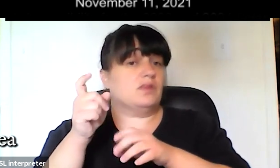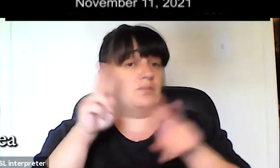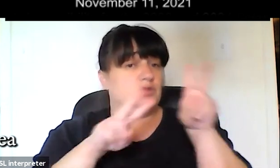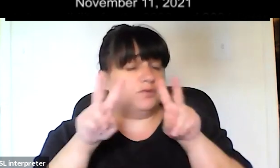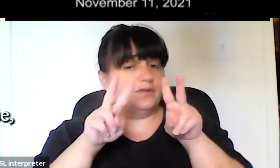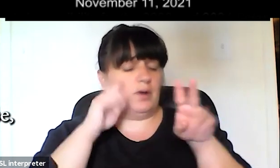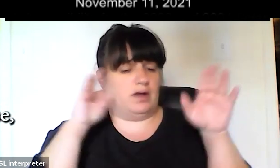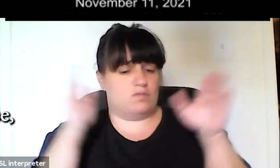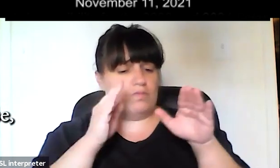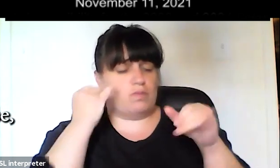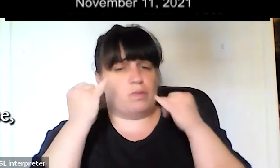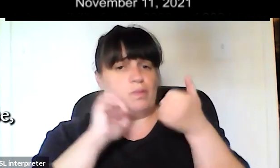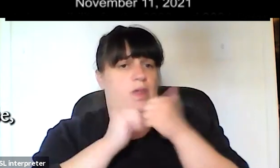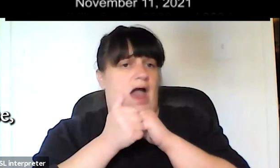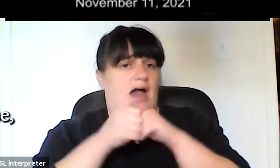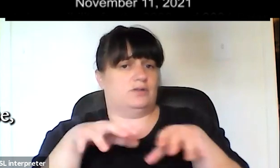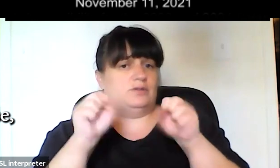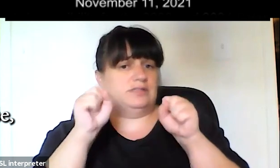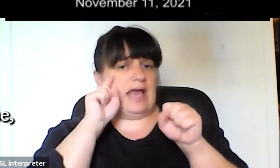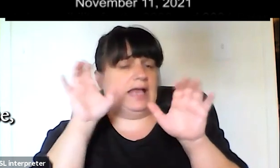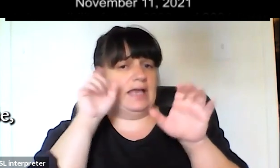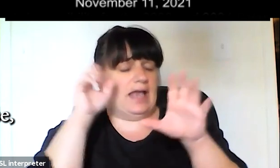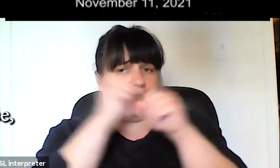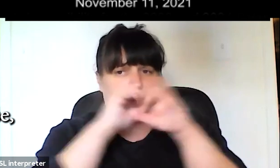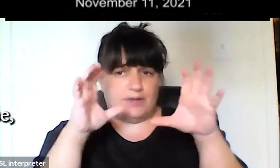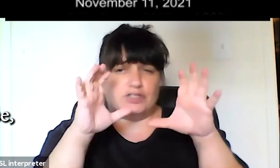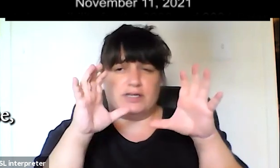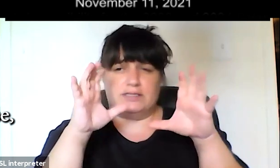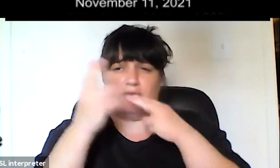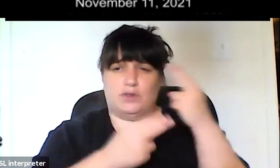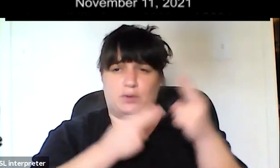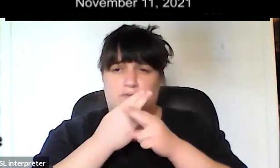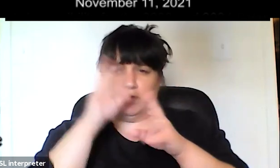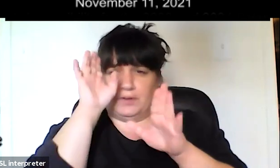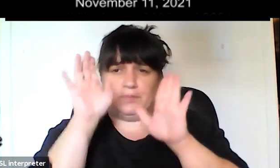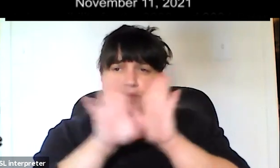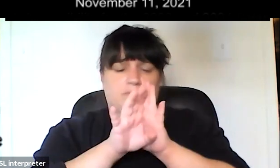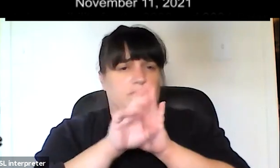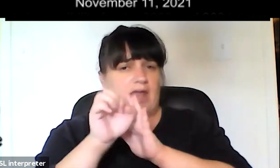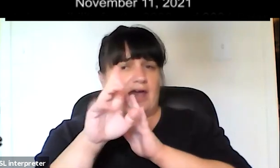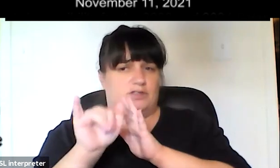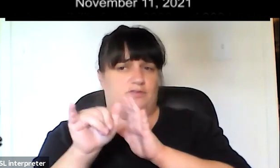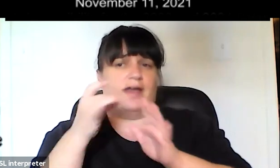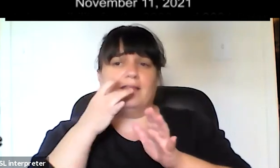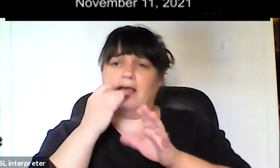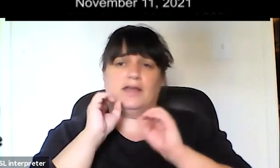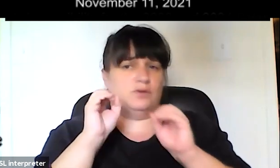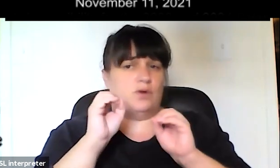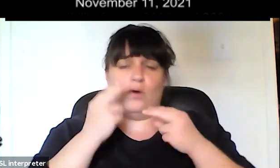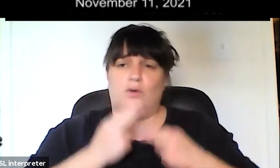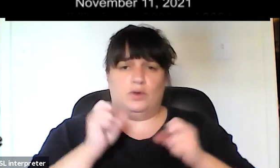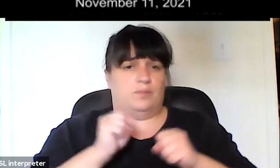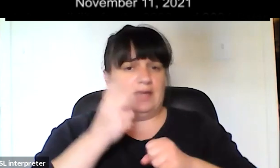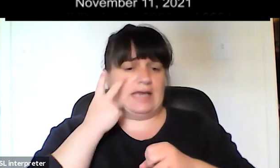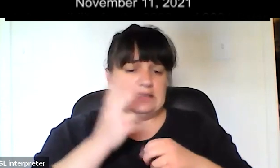this idea of how to take images of our universe, particularly images that are in X-ray light, which no human can